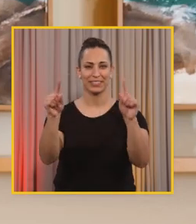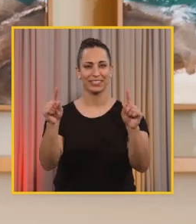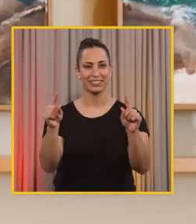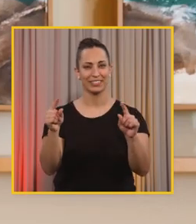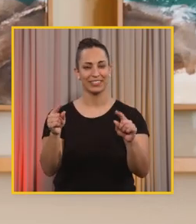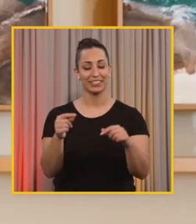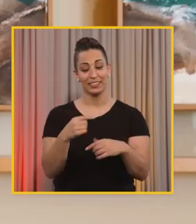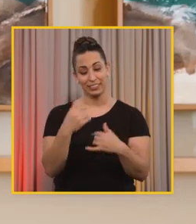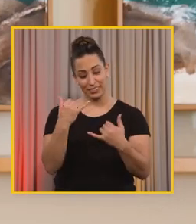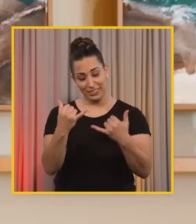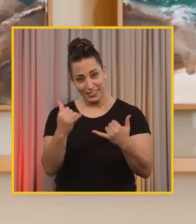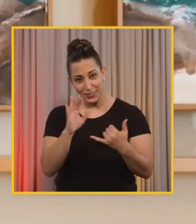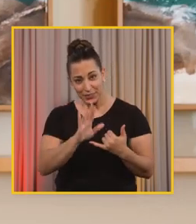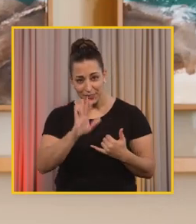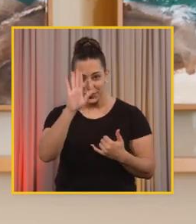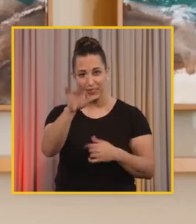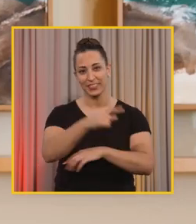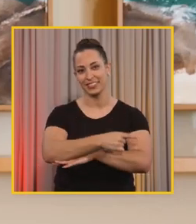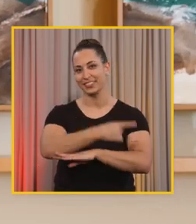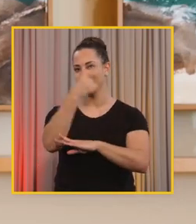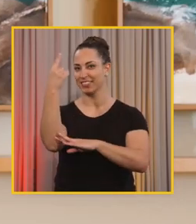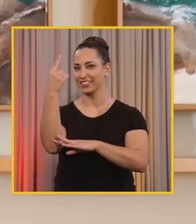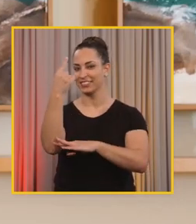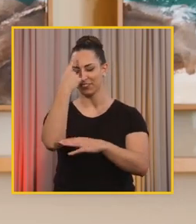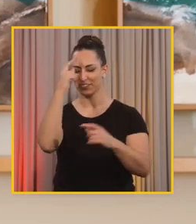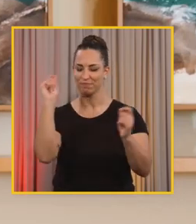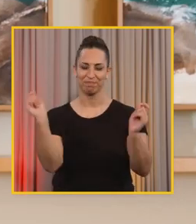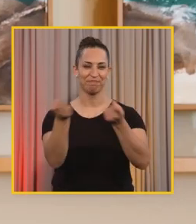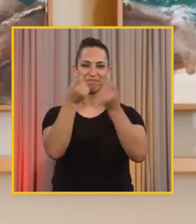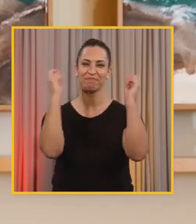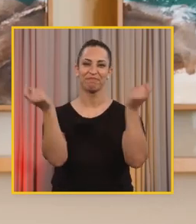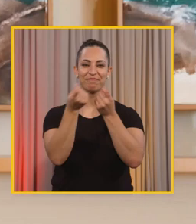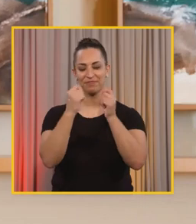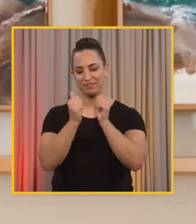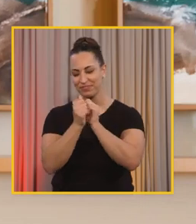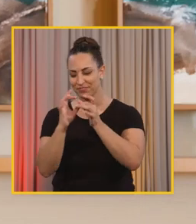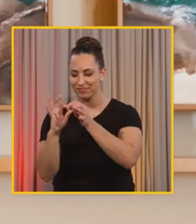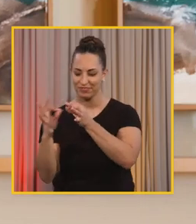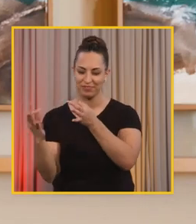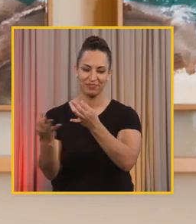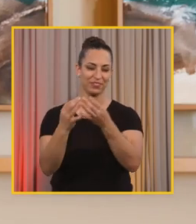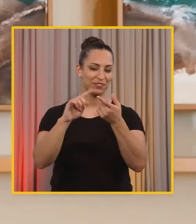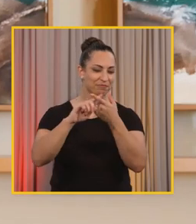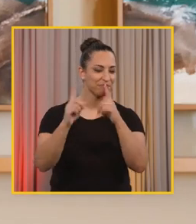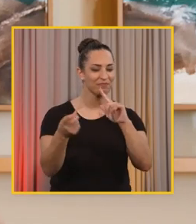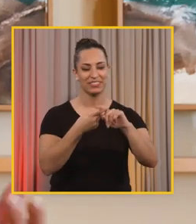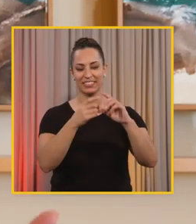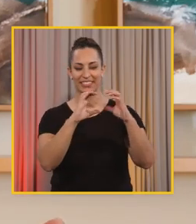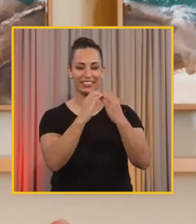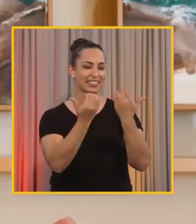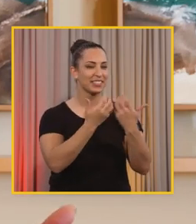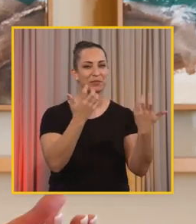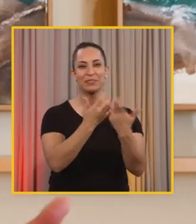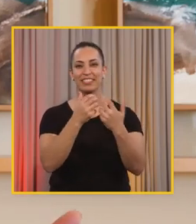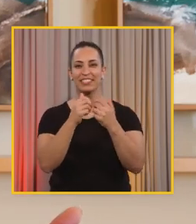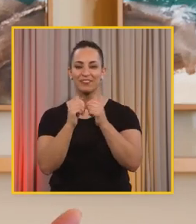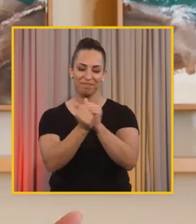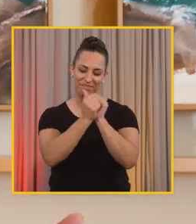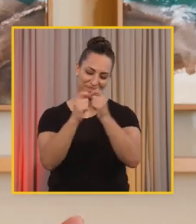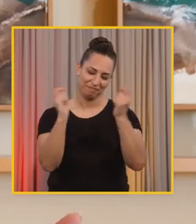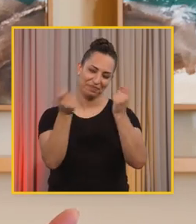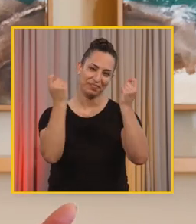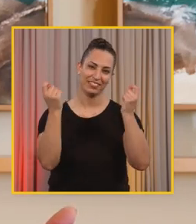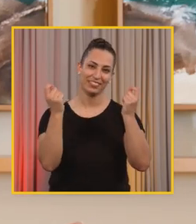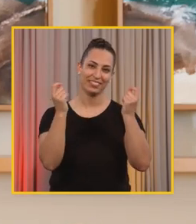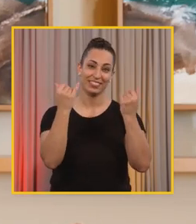is your day to rejoice with family and friends and classmates. Today is your